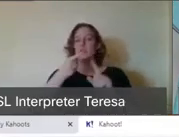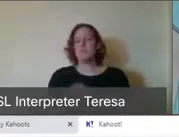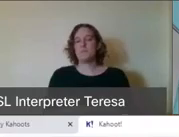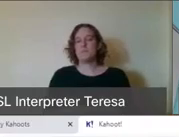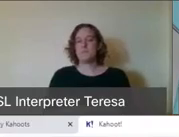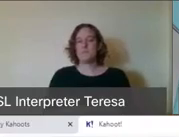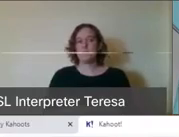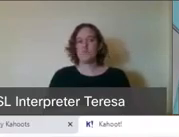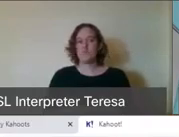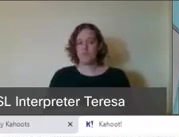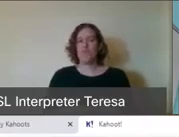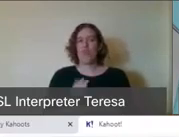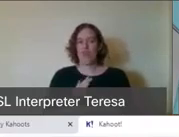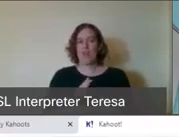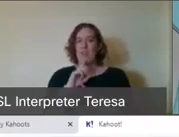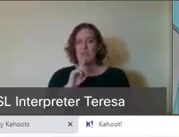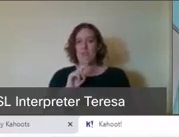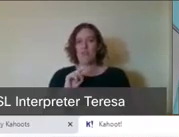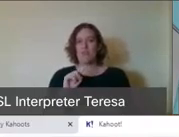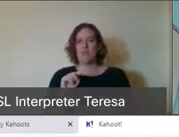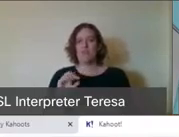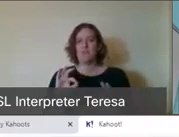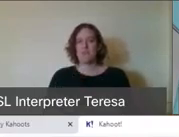Okay, pouring in perfectly.